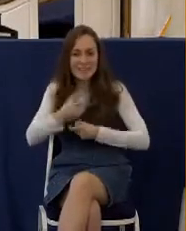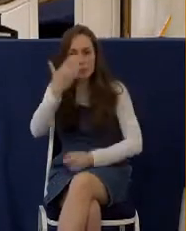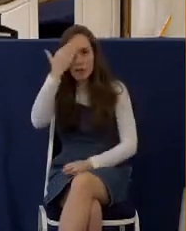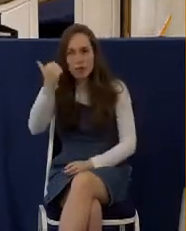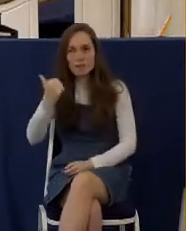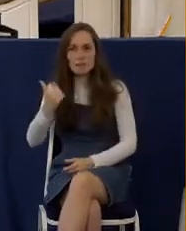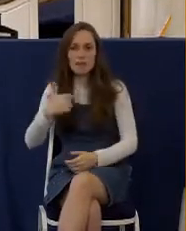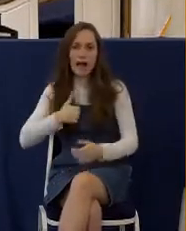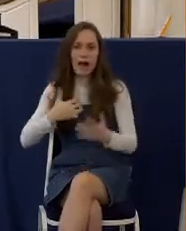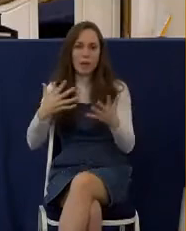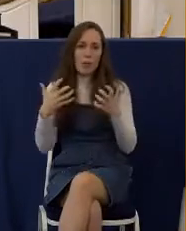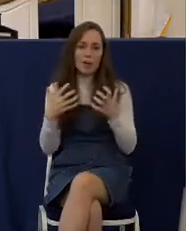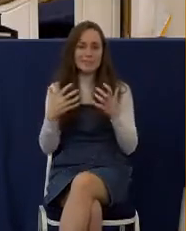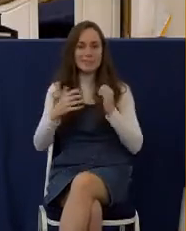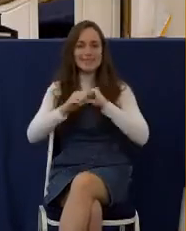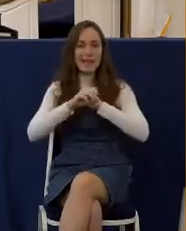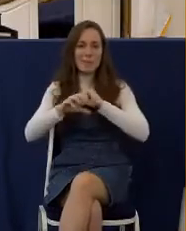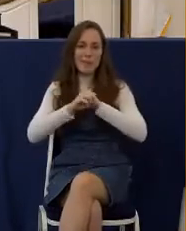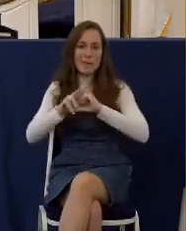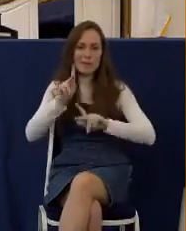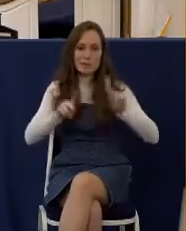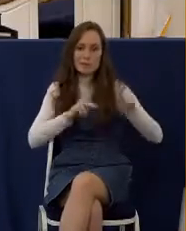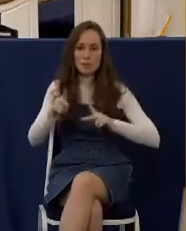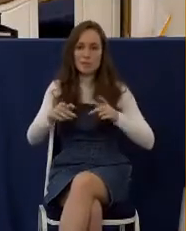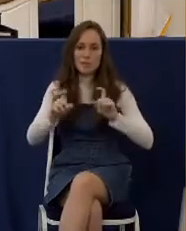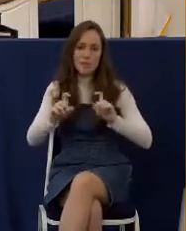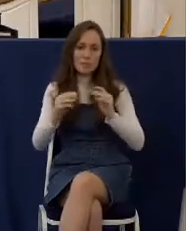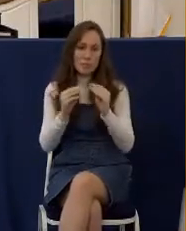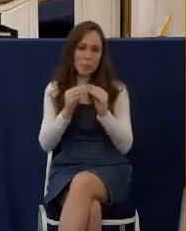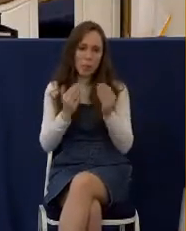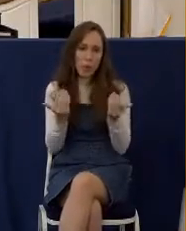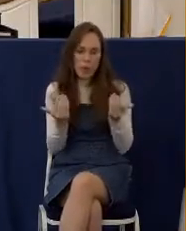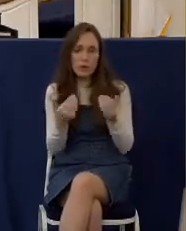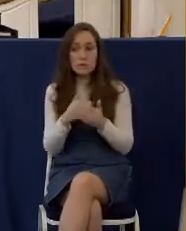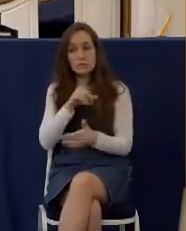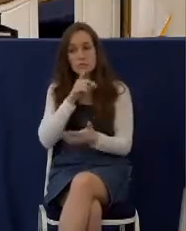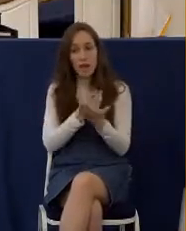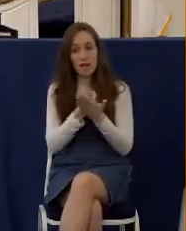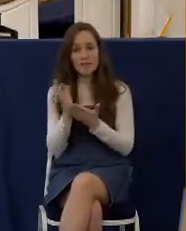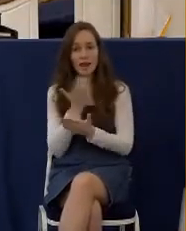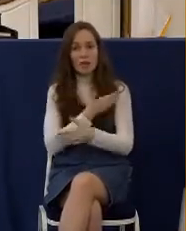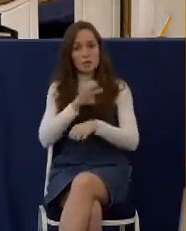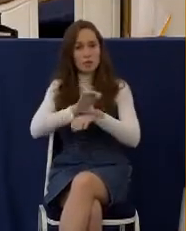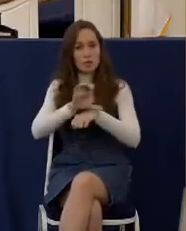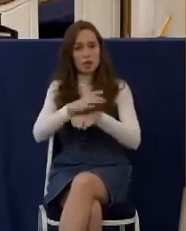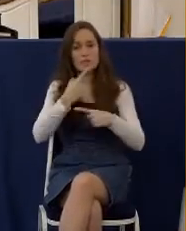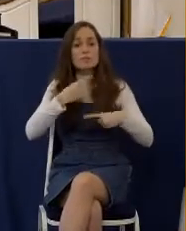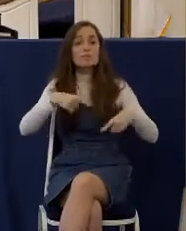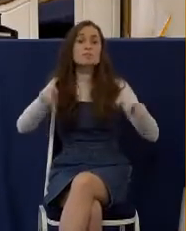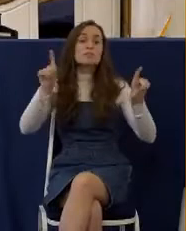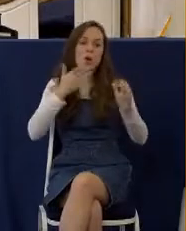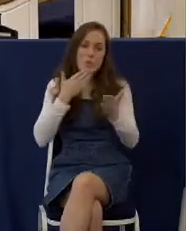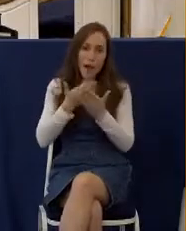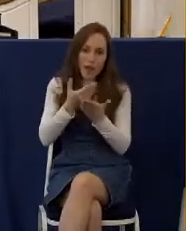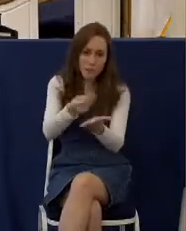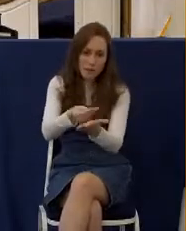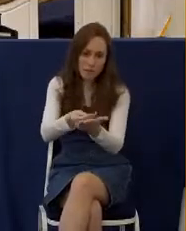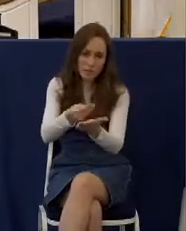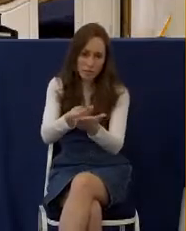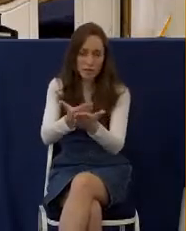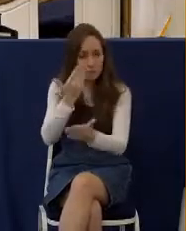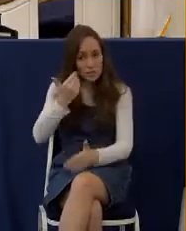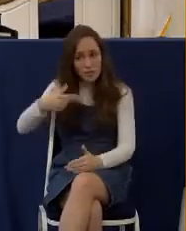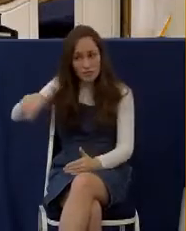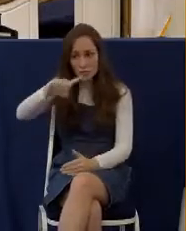have some kind of campaign and get people to give. You know, honestly, we're doing really well. We're very blessed. It's because of you. It's because